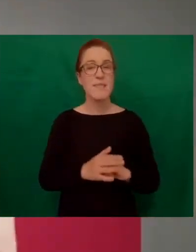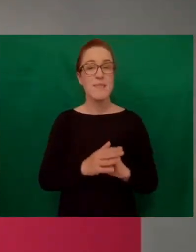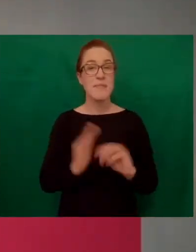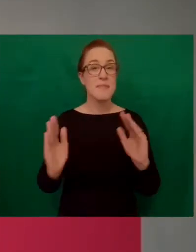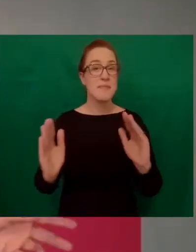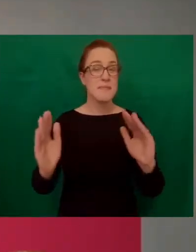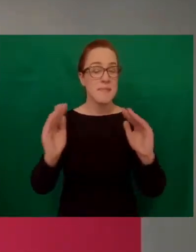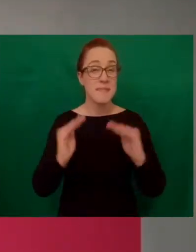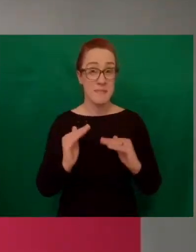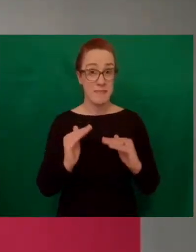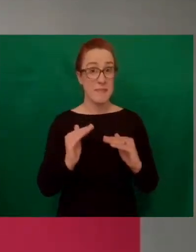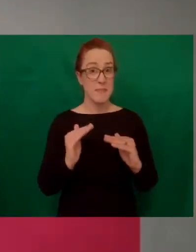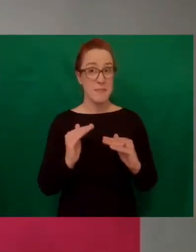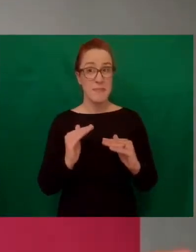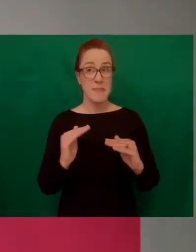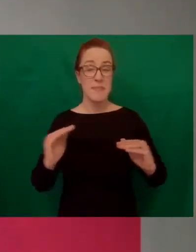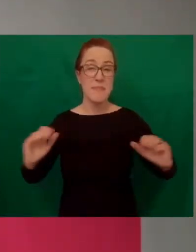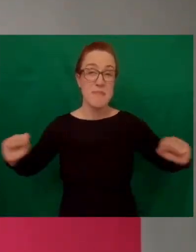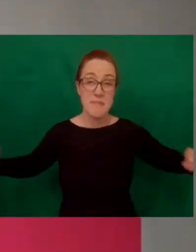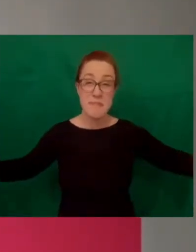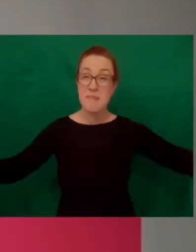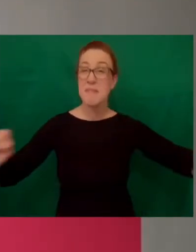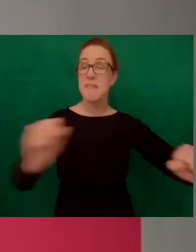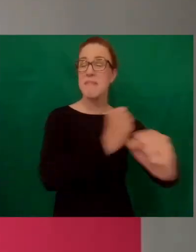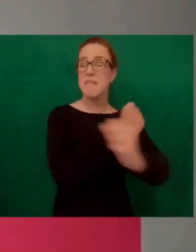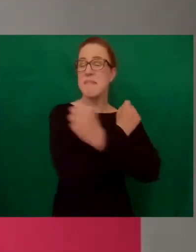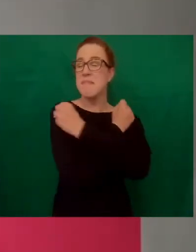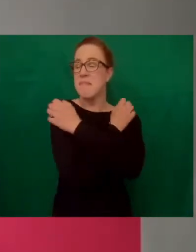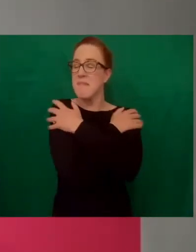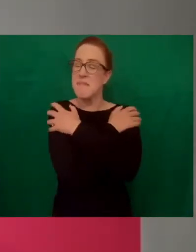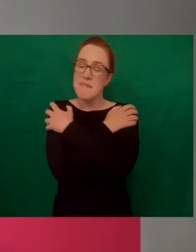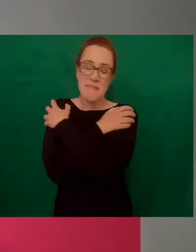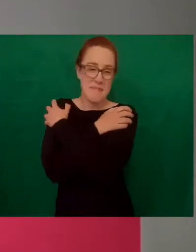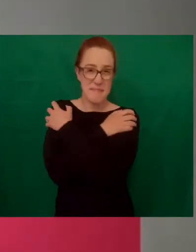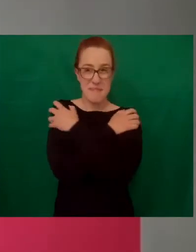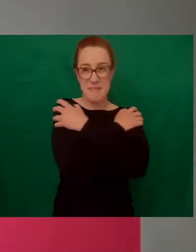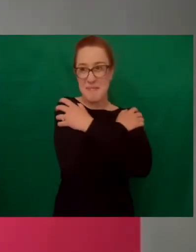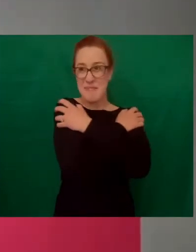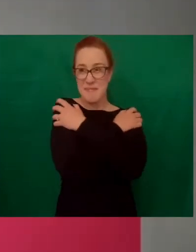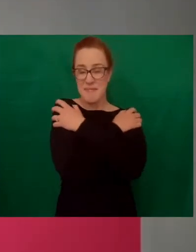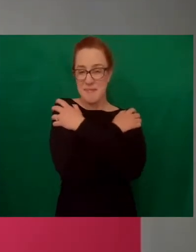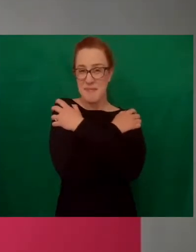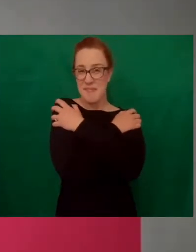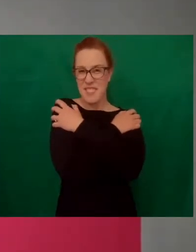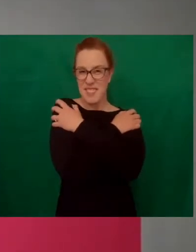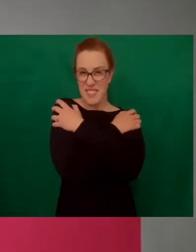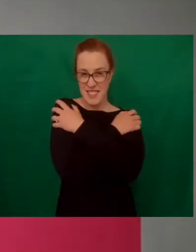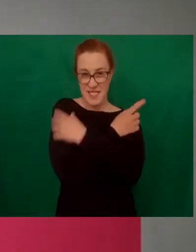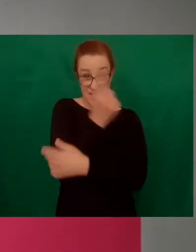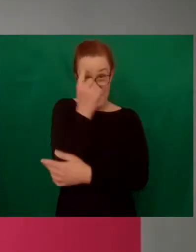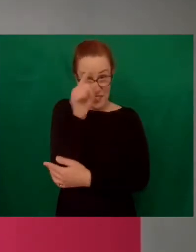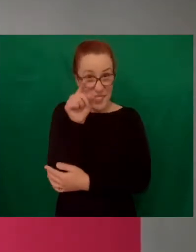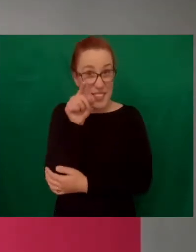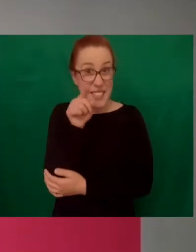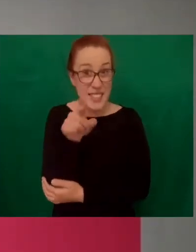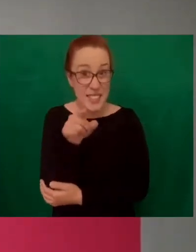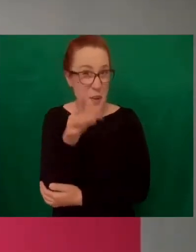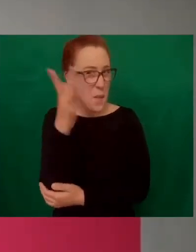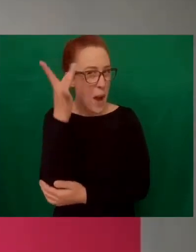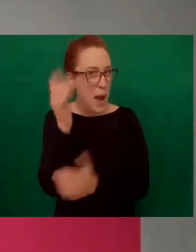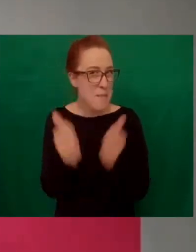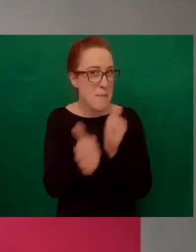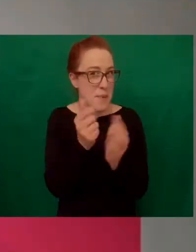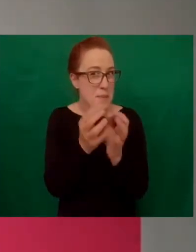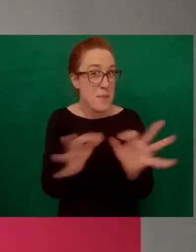Then we're going to end off with a giant hug just for you. Because the most